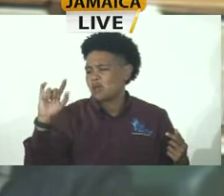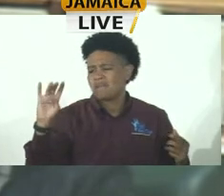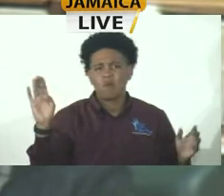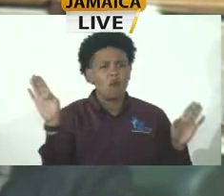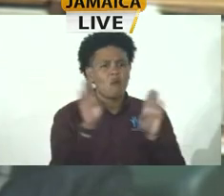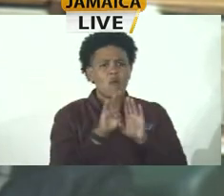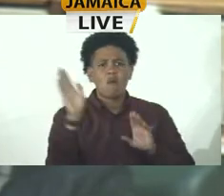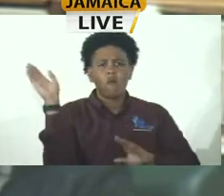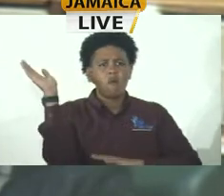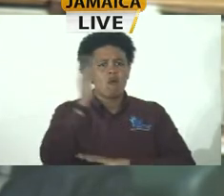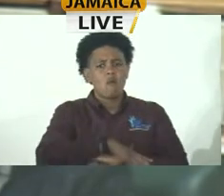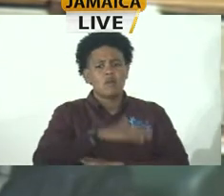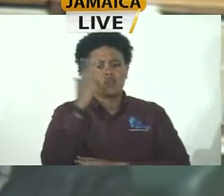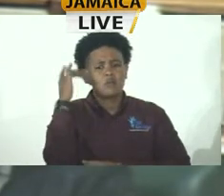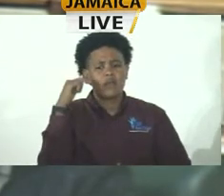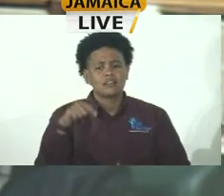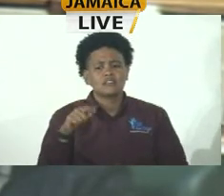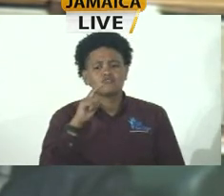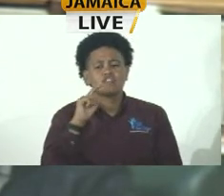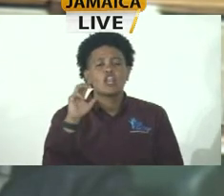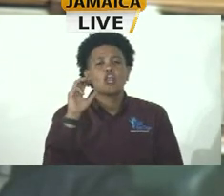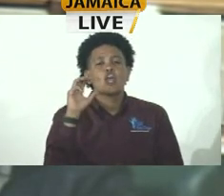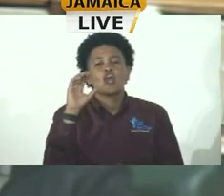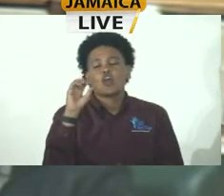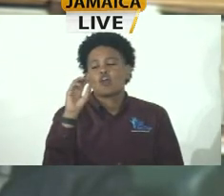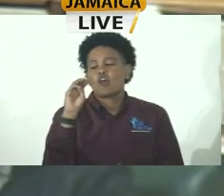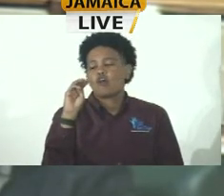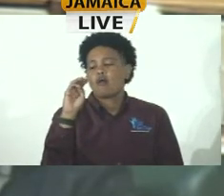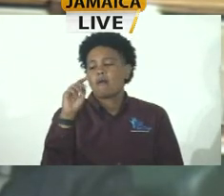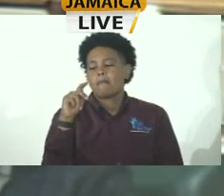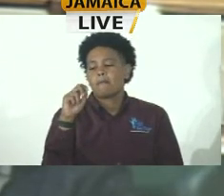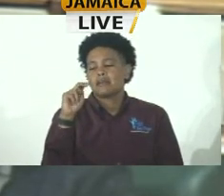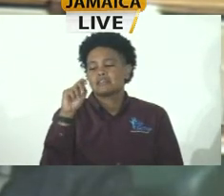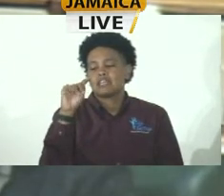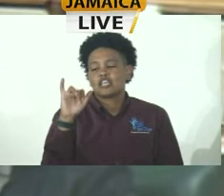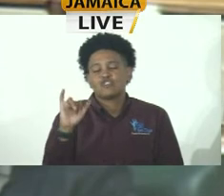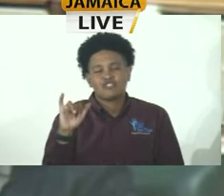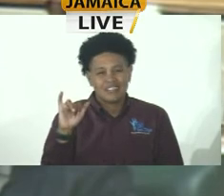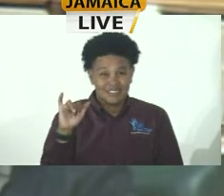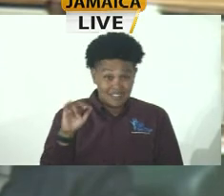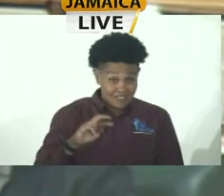really a compensatory measure because madam speaker